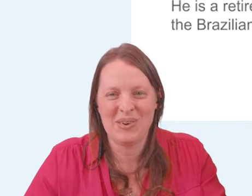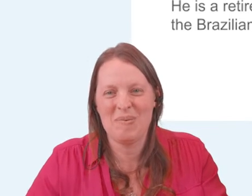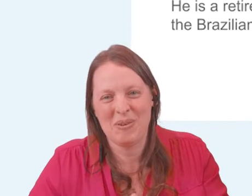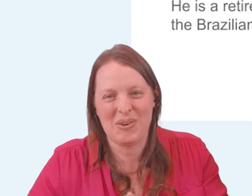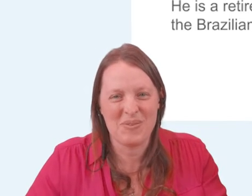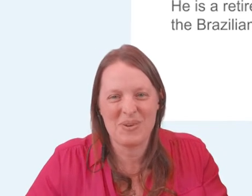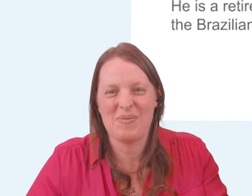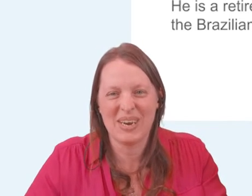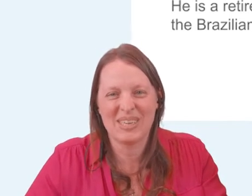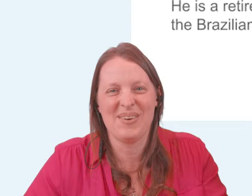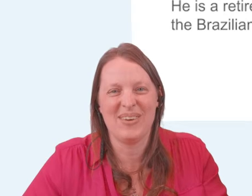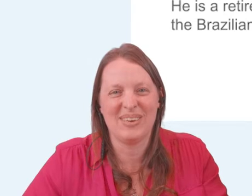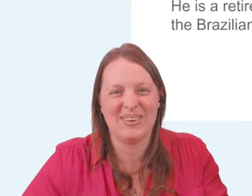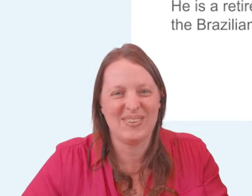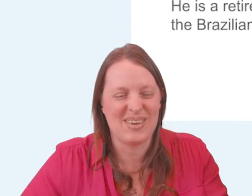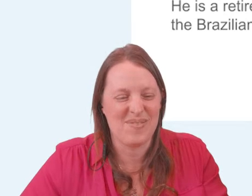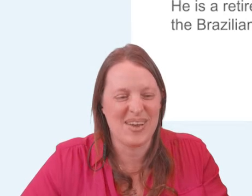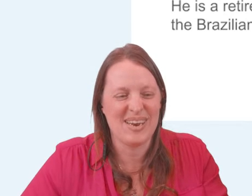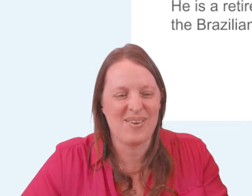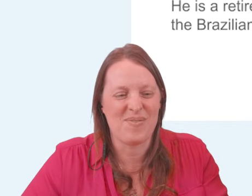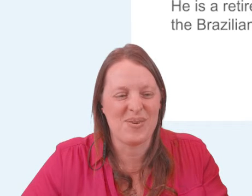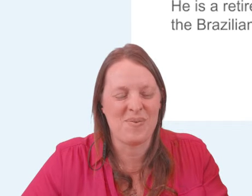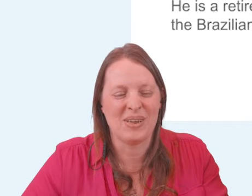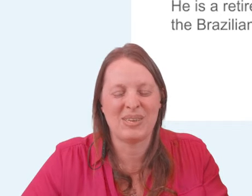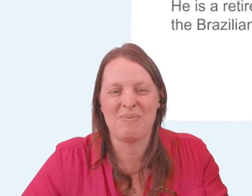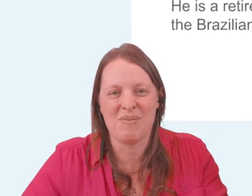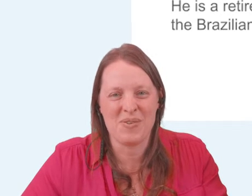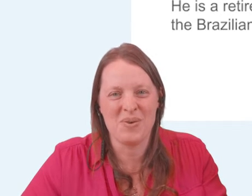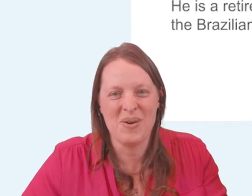this YouTube to rewatch them as you see fit if